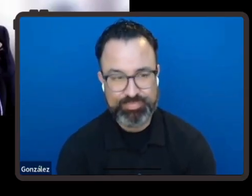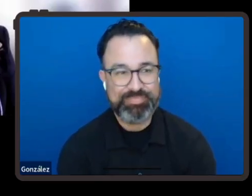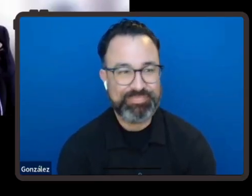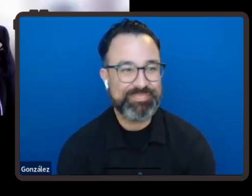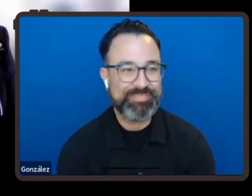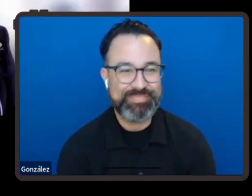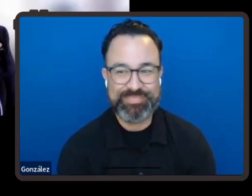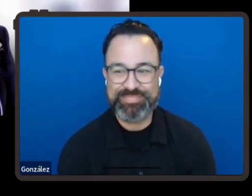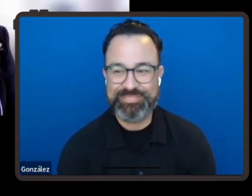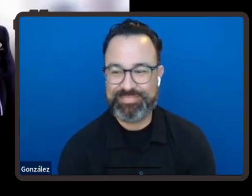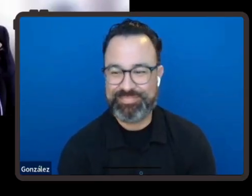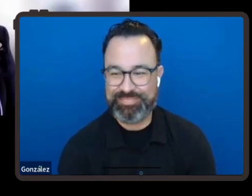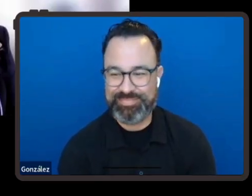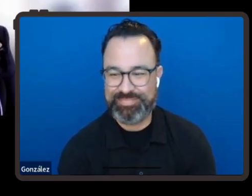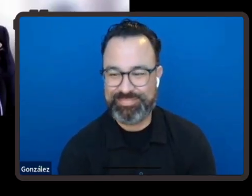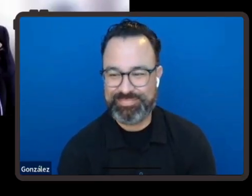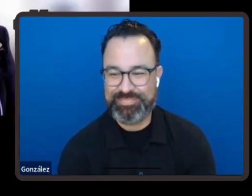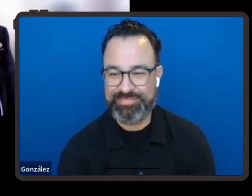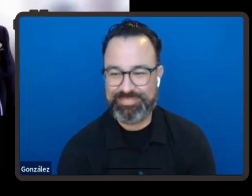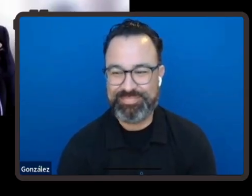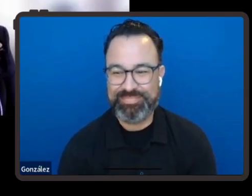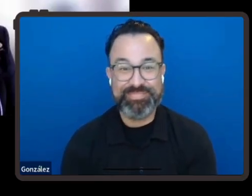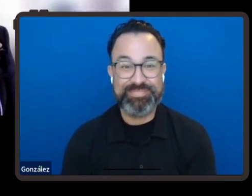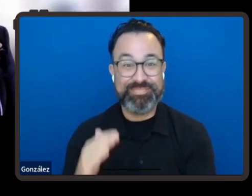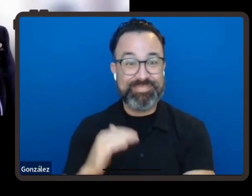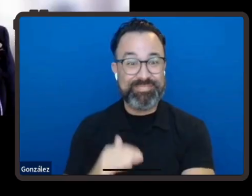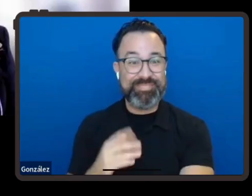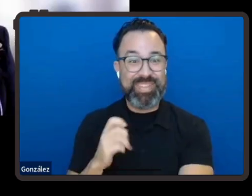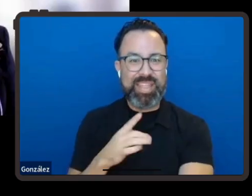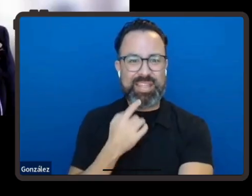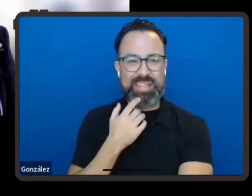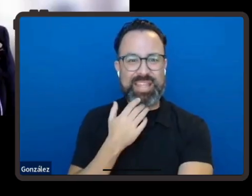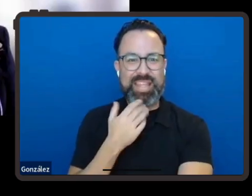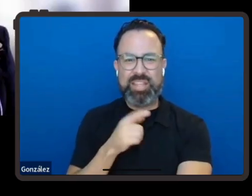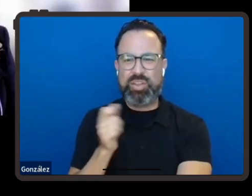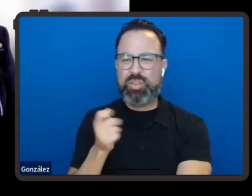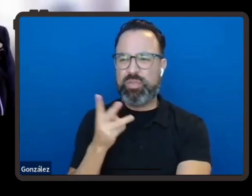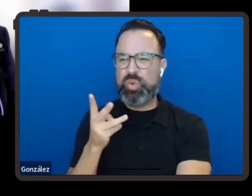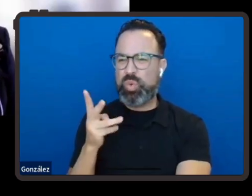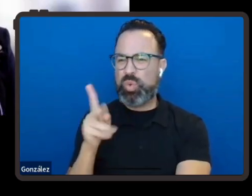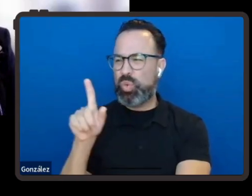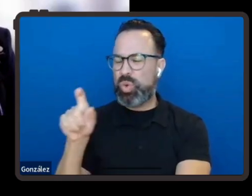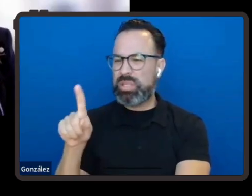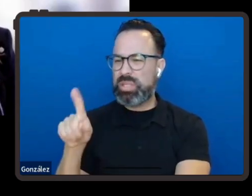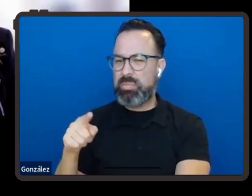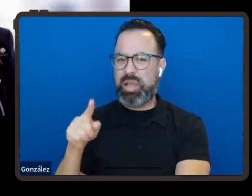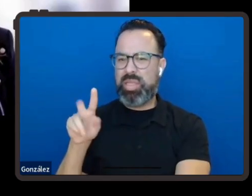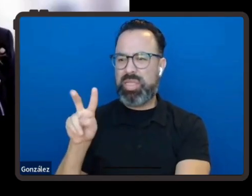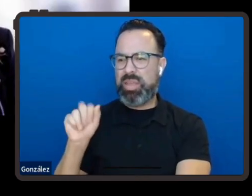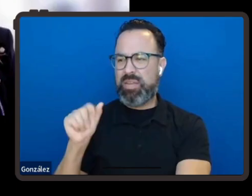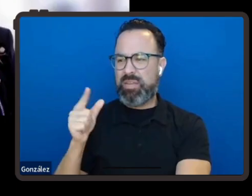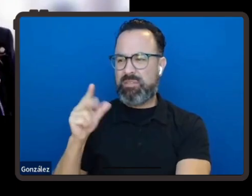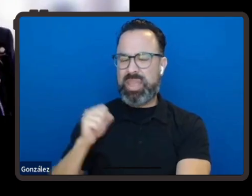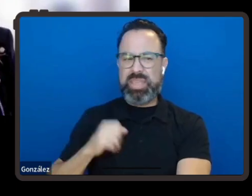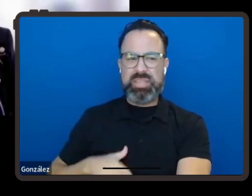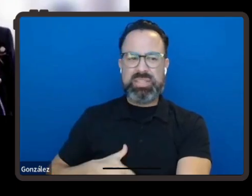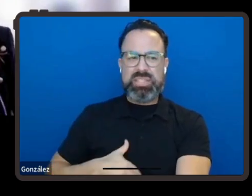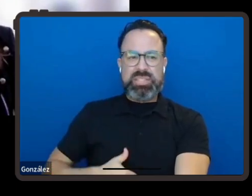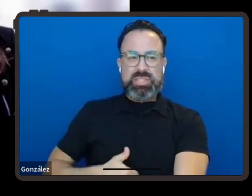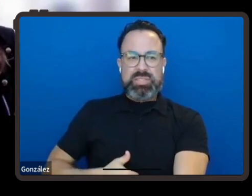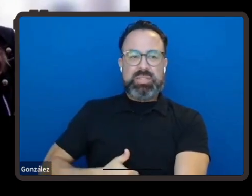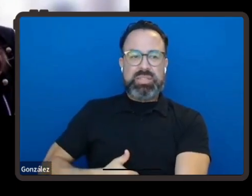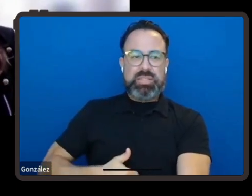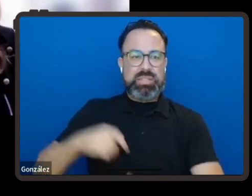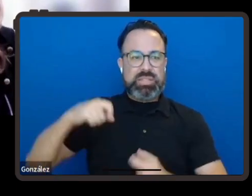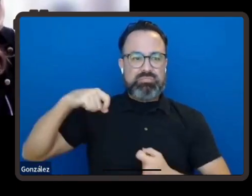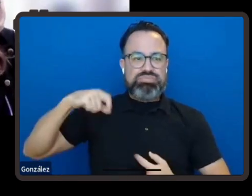Okay, thank you. So there's a few questions on the vagus nerve stimulator. So what brands are